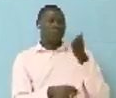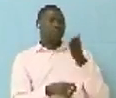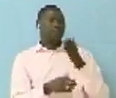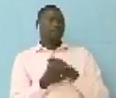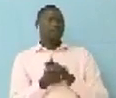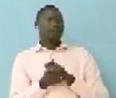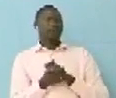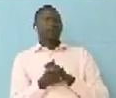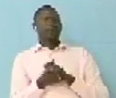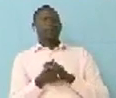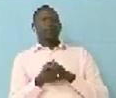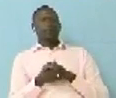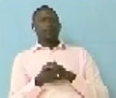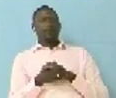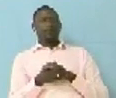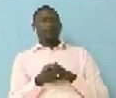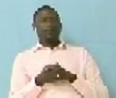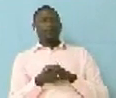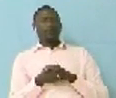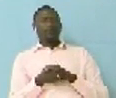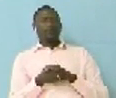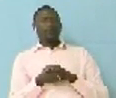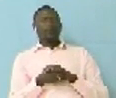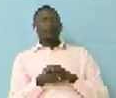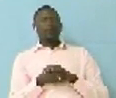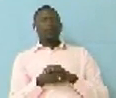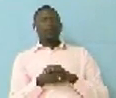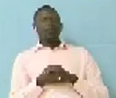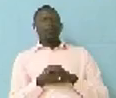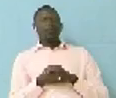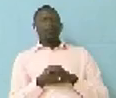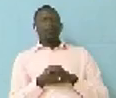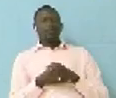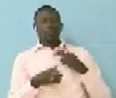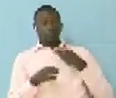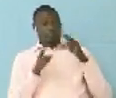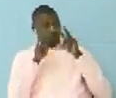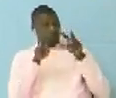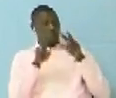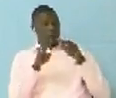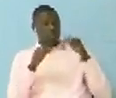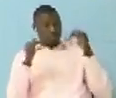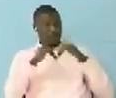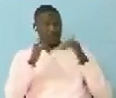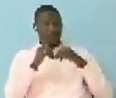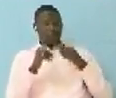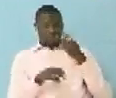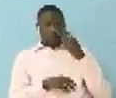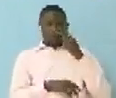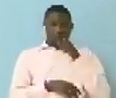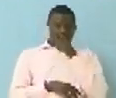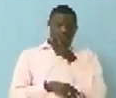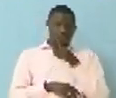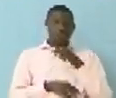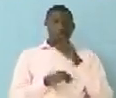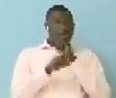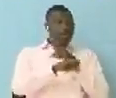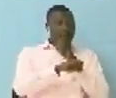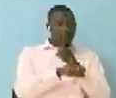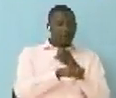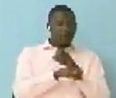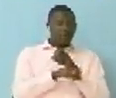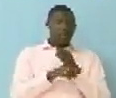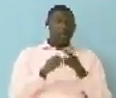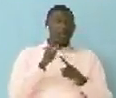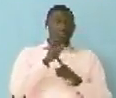bari ngamira ite fo dabula dia mo kono jele ya mari. I worked that proceedings and I saw you advising that if the president is